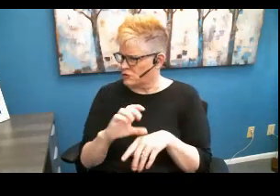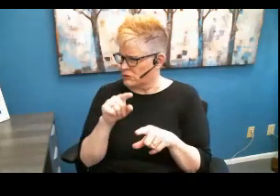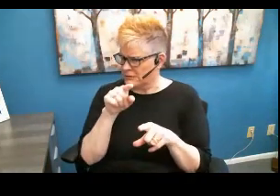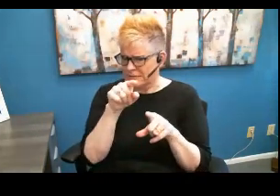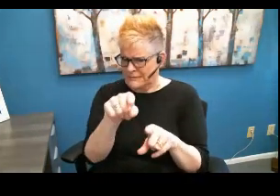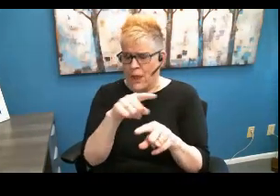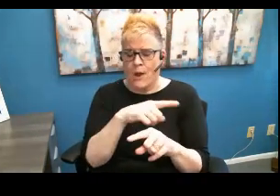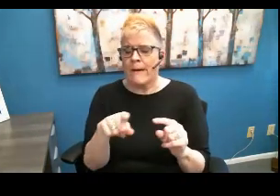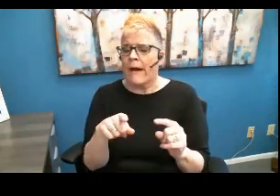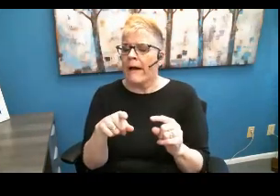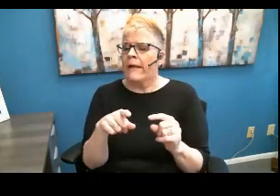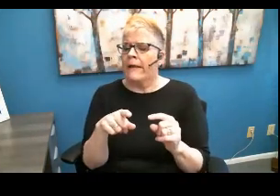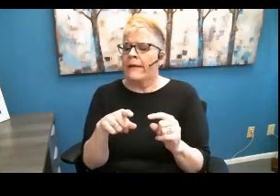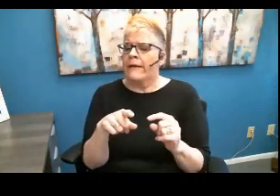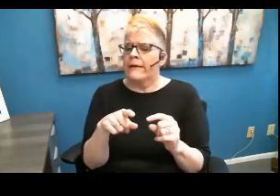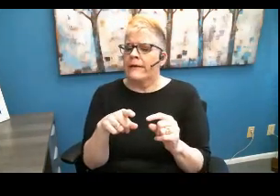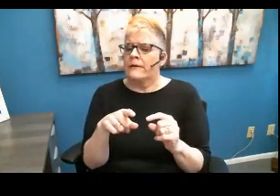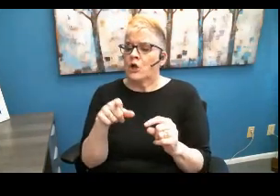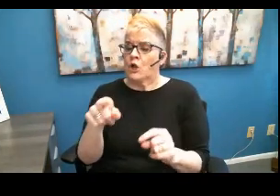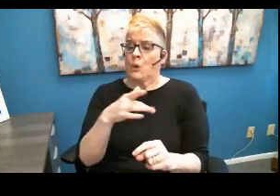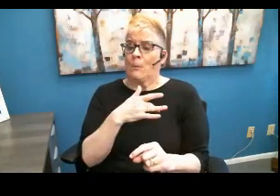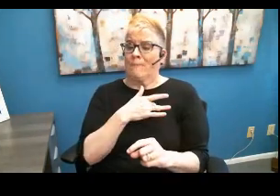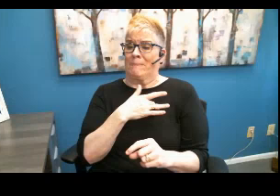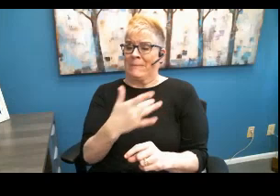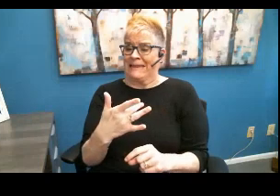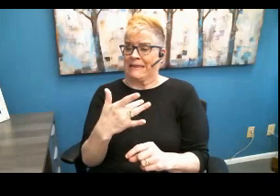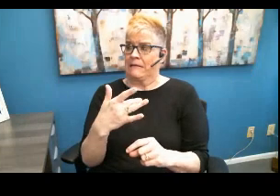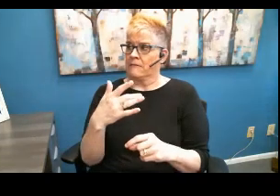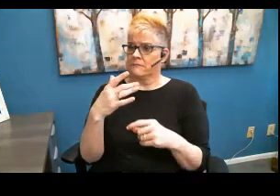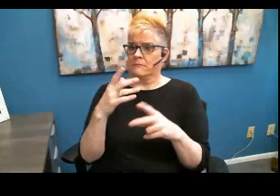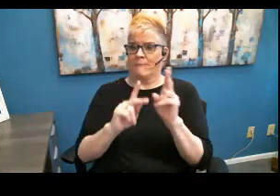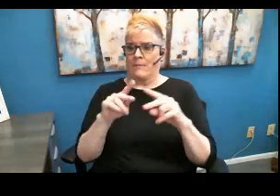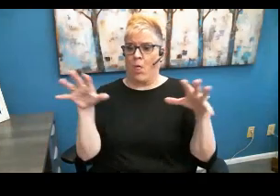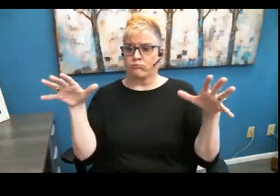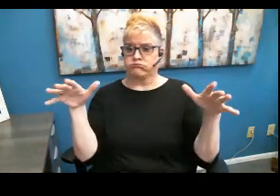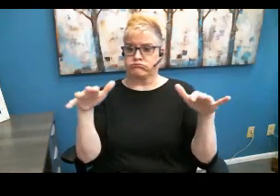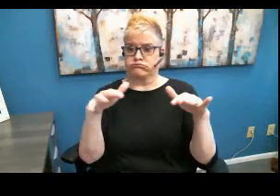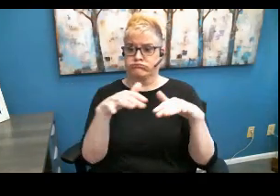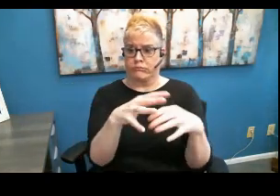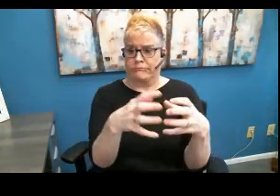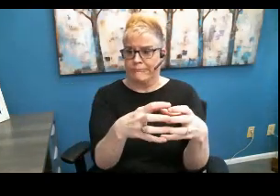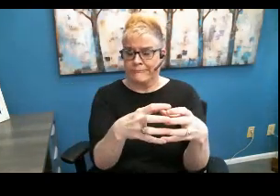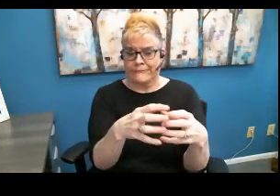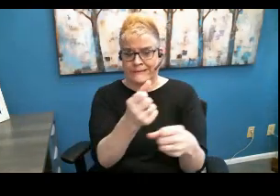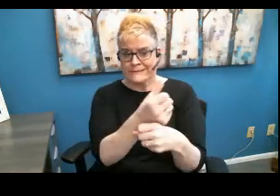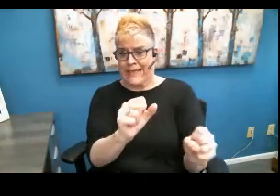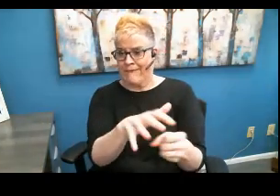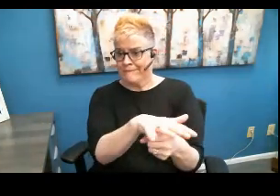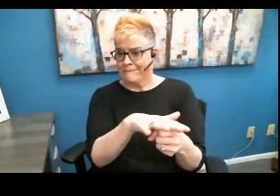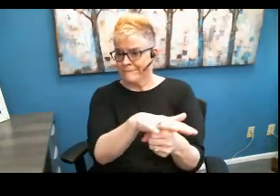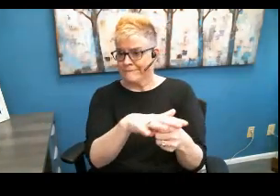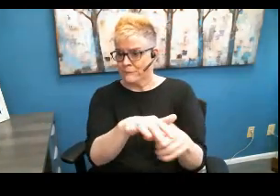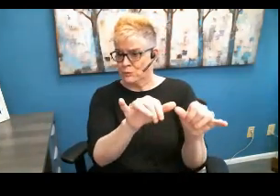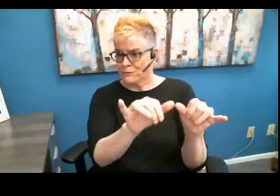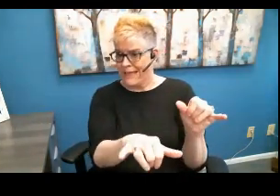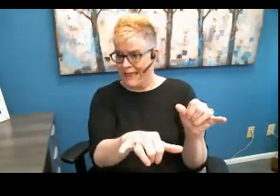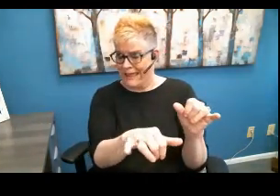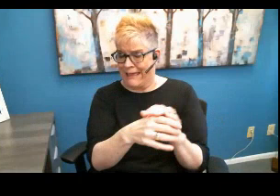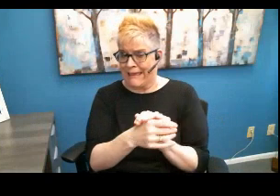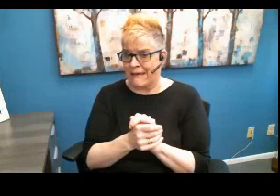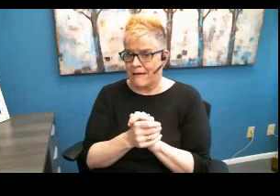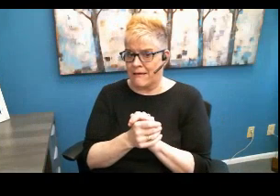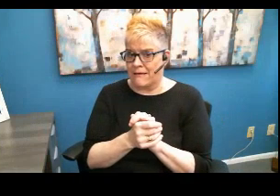a lot of these areas that you normally would amass people together, to provide them some type of safe area to be in. Well,